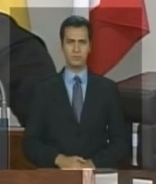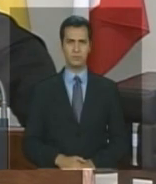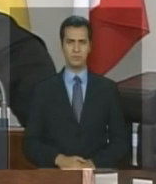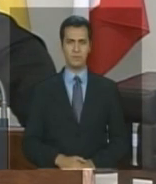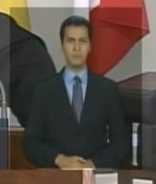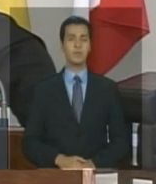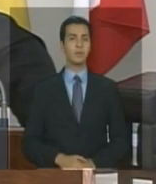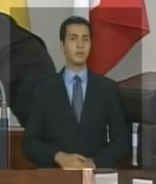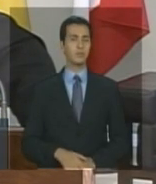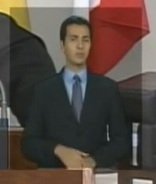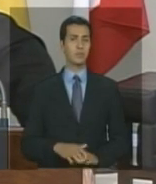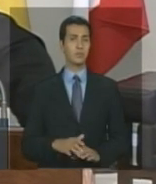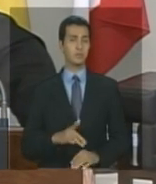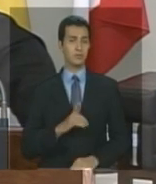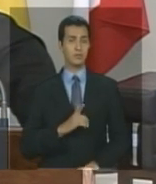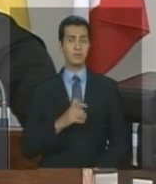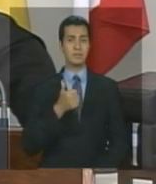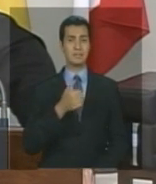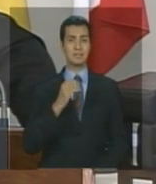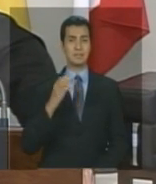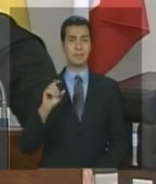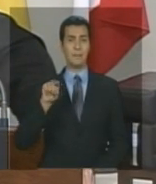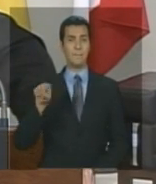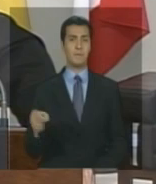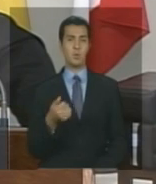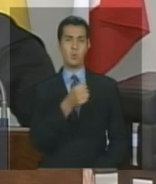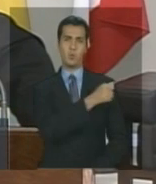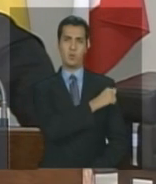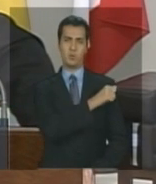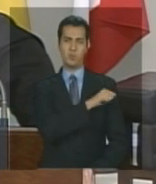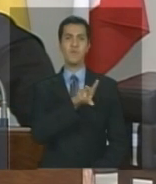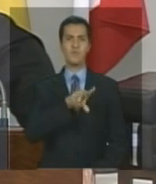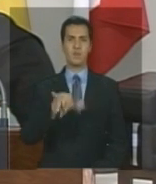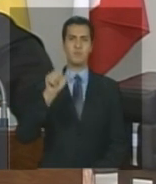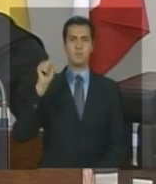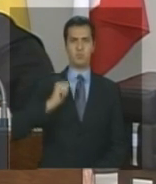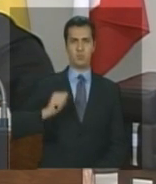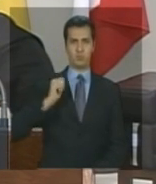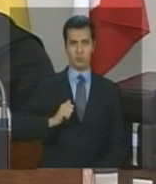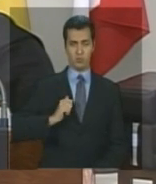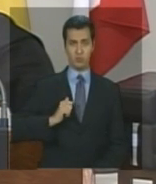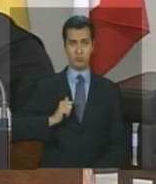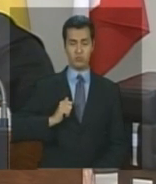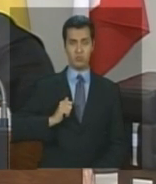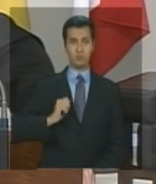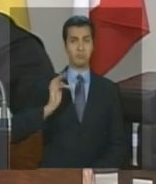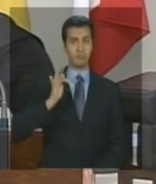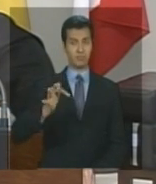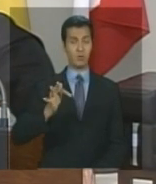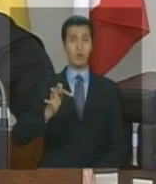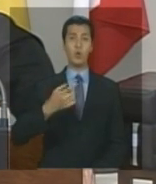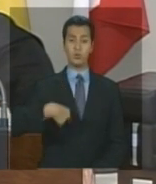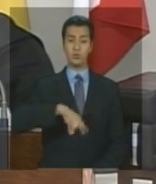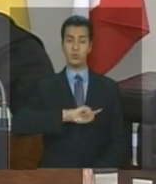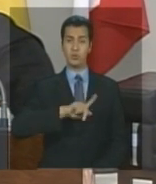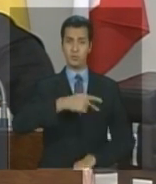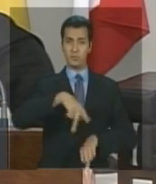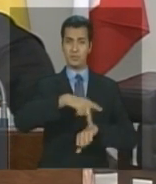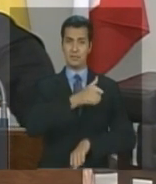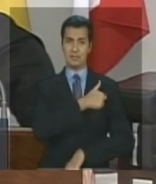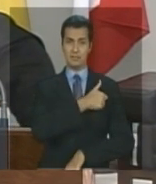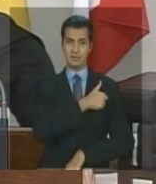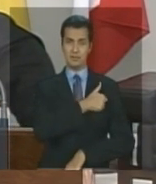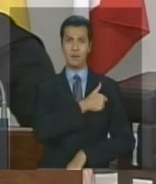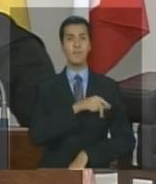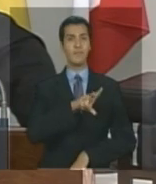mil alunos que serão beneficiados através do programa Ciências Sem Fronteiras, nós estamos extremamente felizes de receber 12 mil